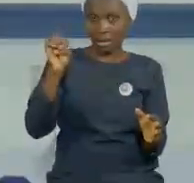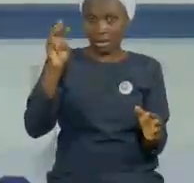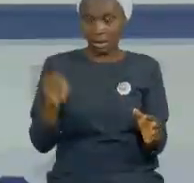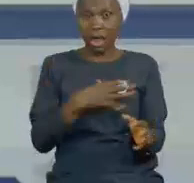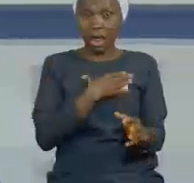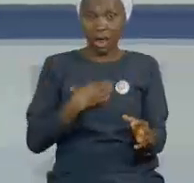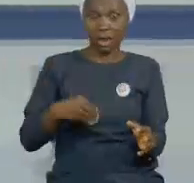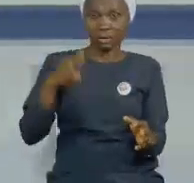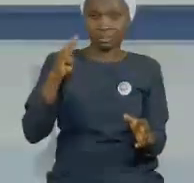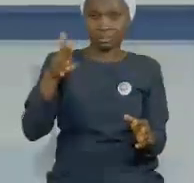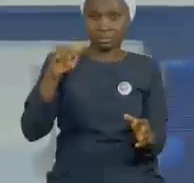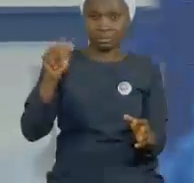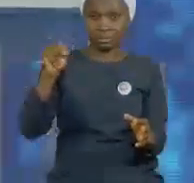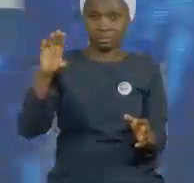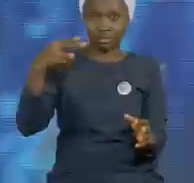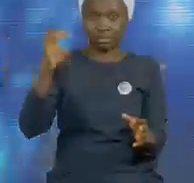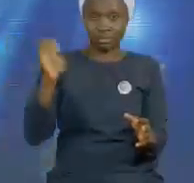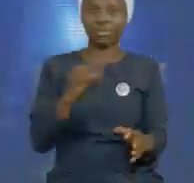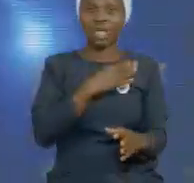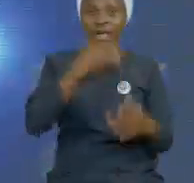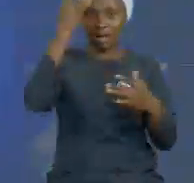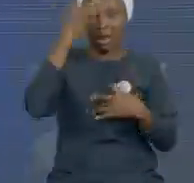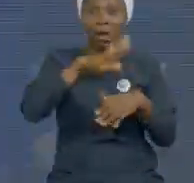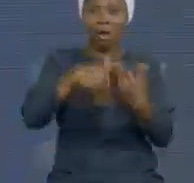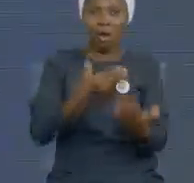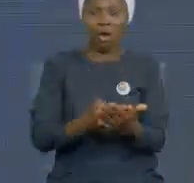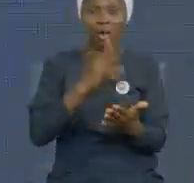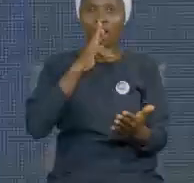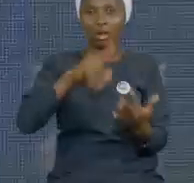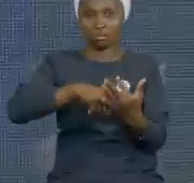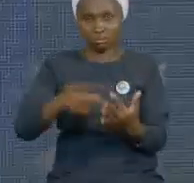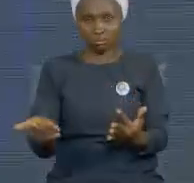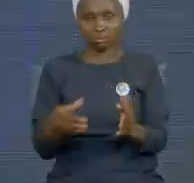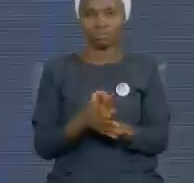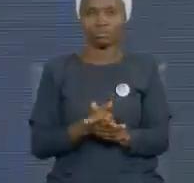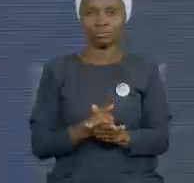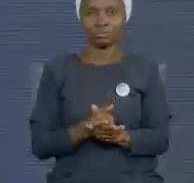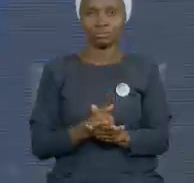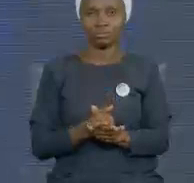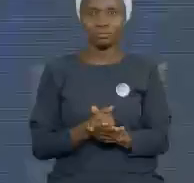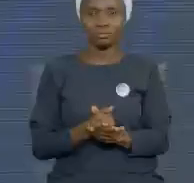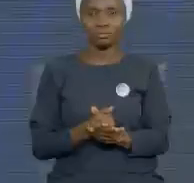the infirmities all are gone.